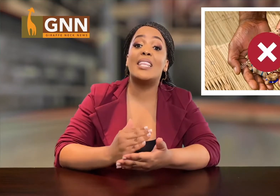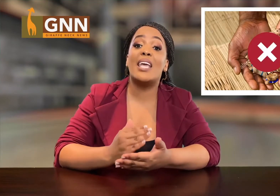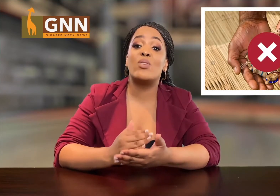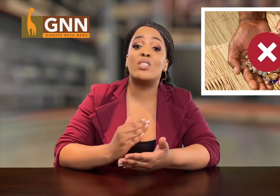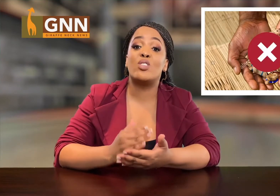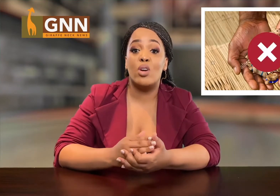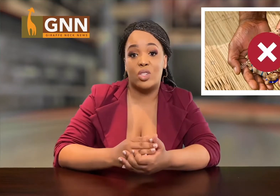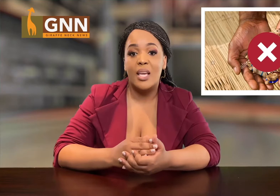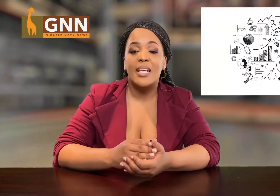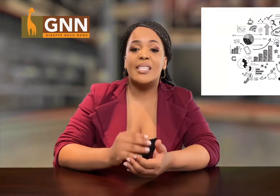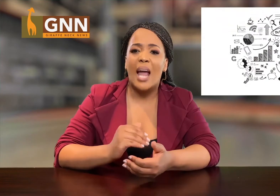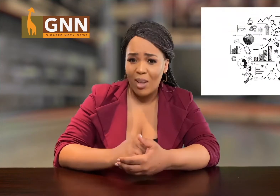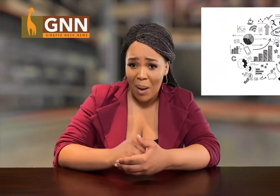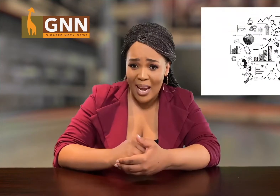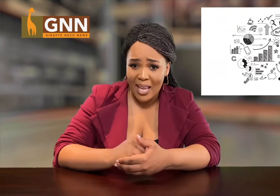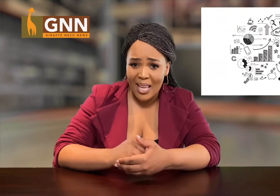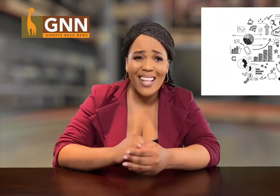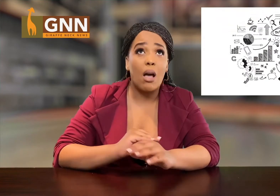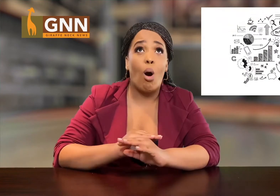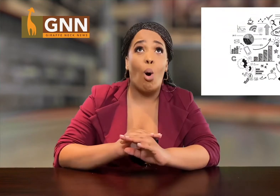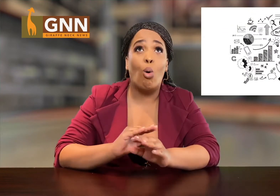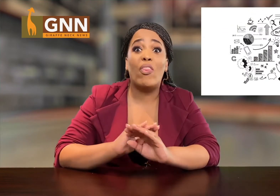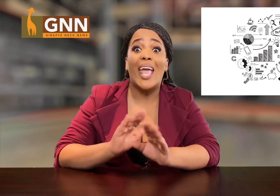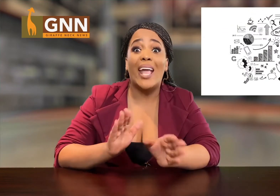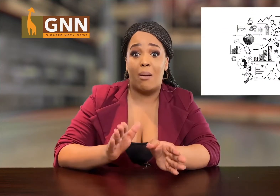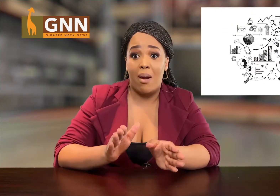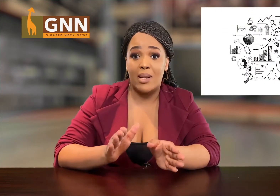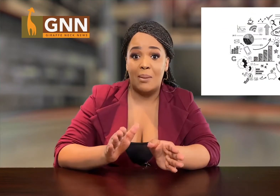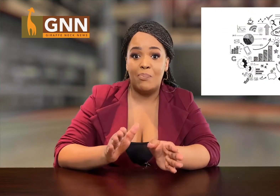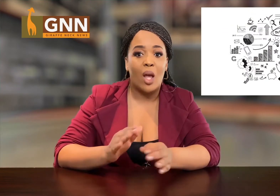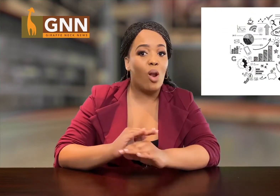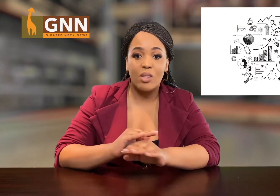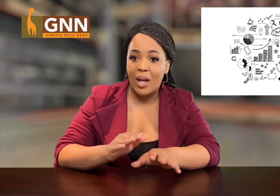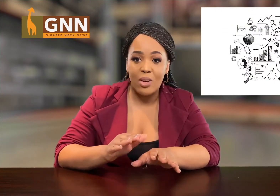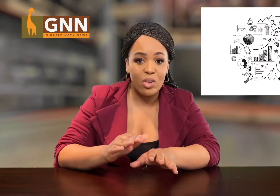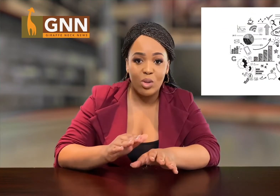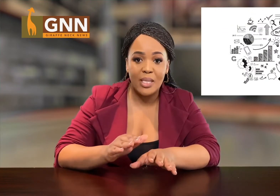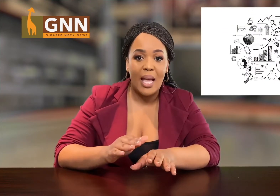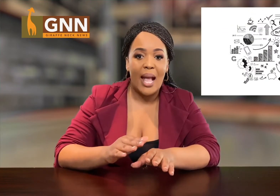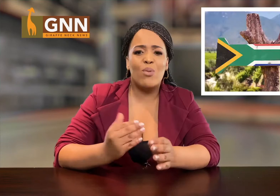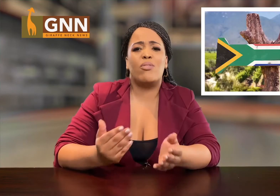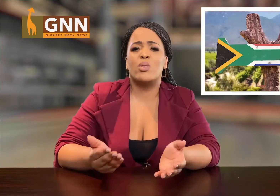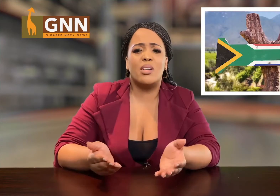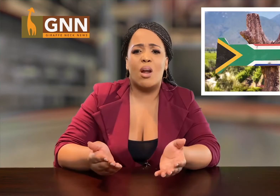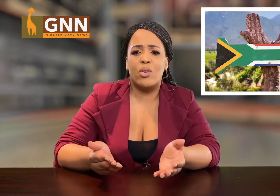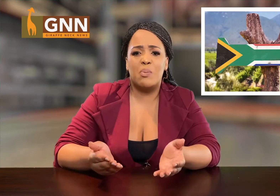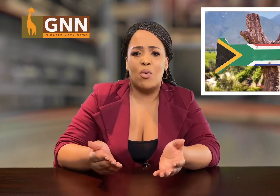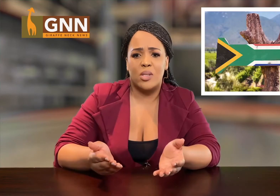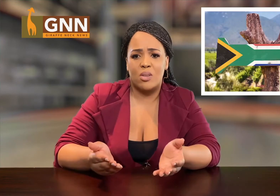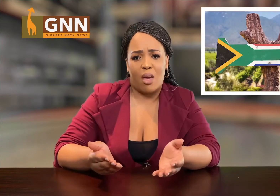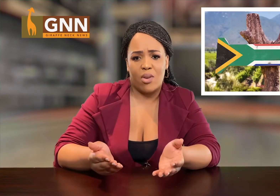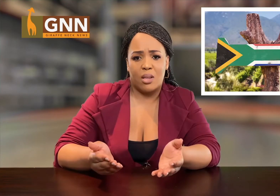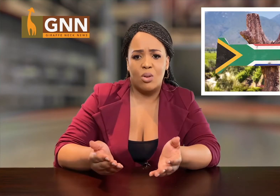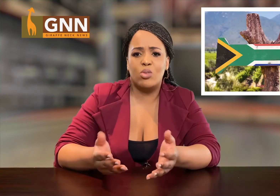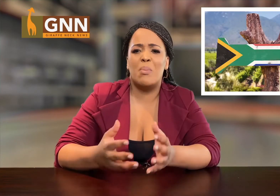have done their research. Scenario planning, it's a whole thing, apparently. Lots of countries do it, and we've used scenarios